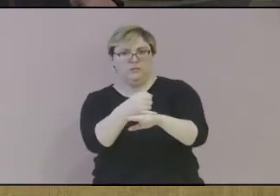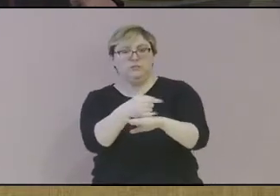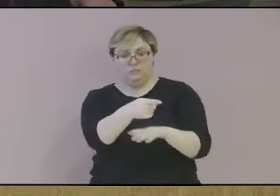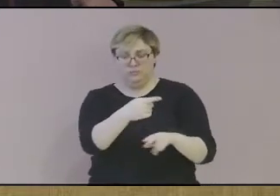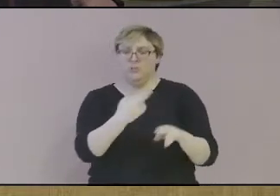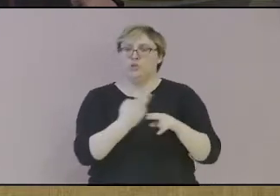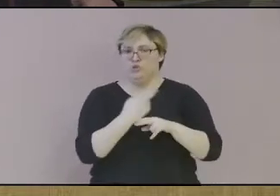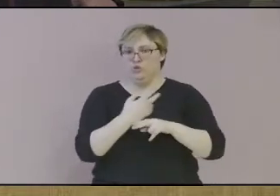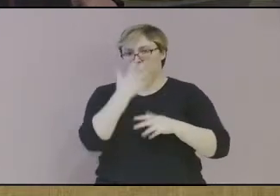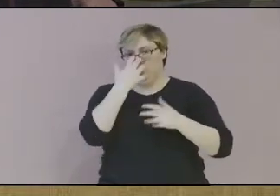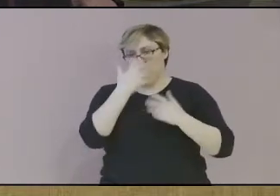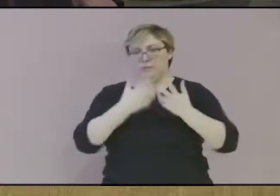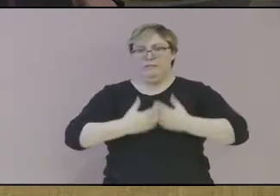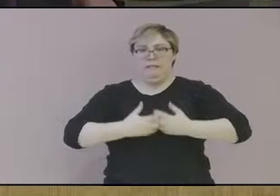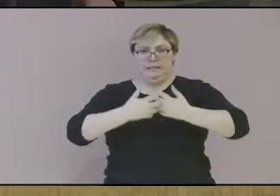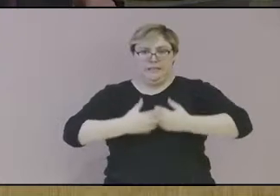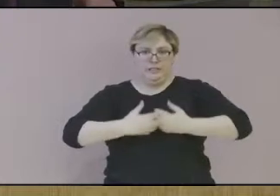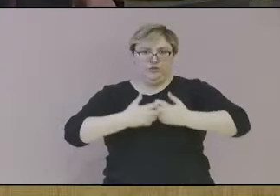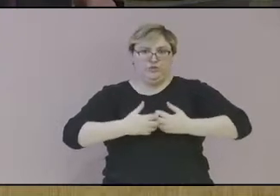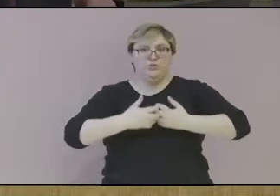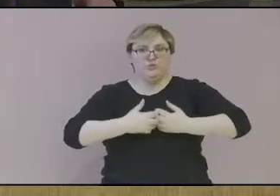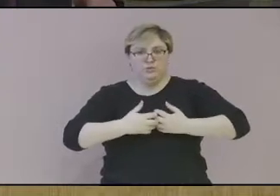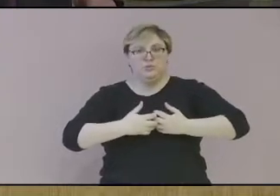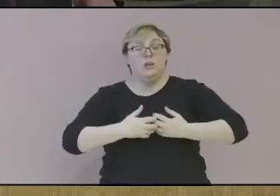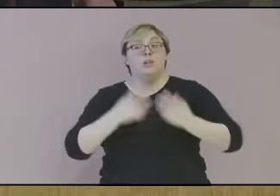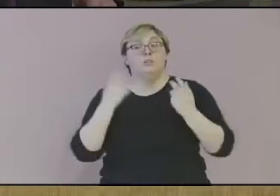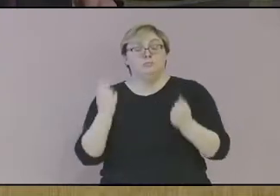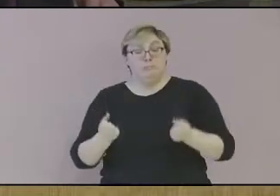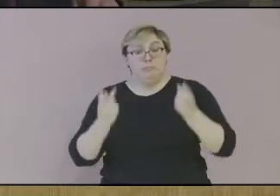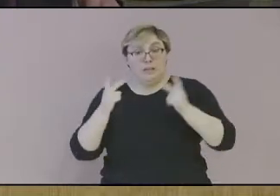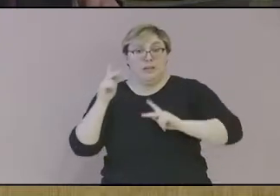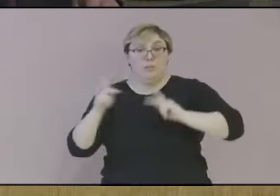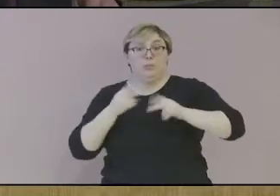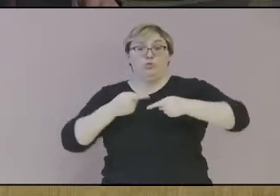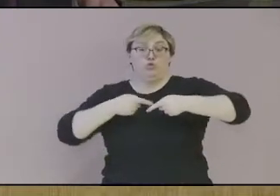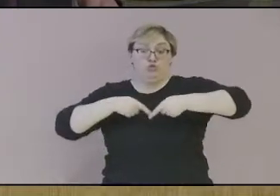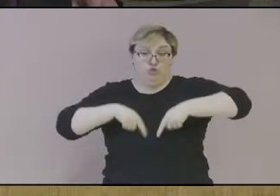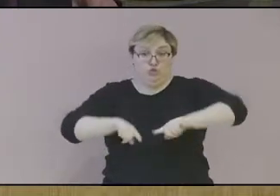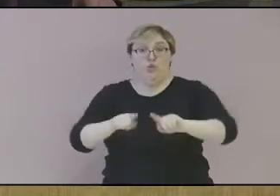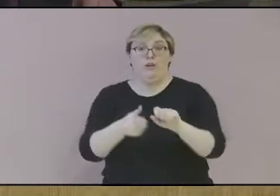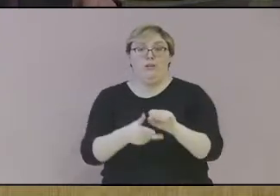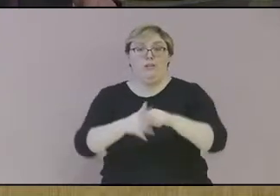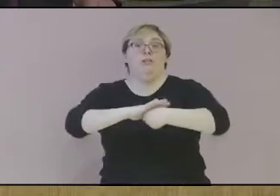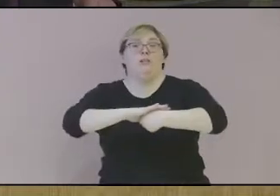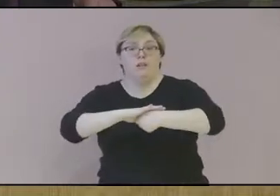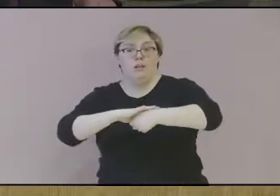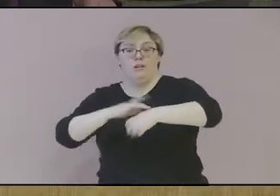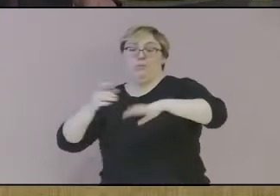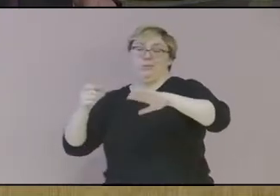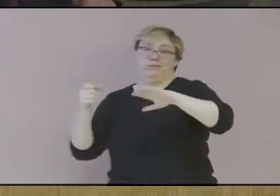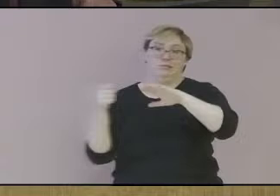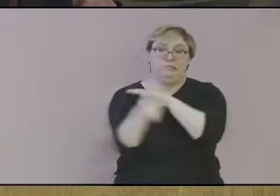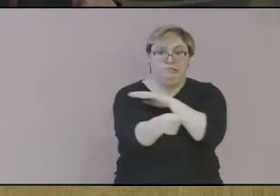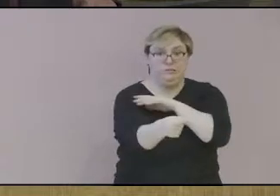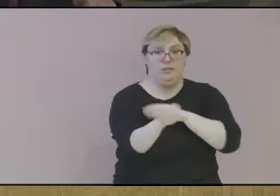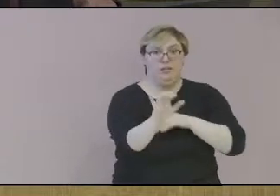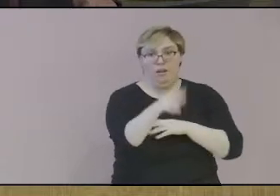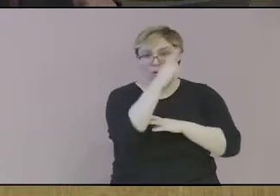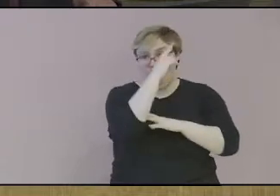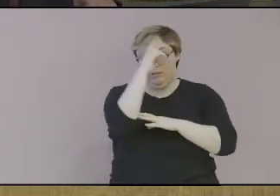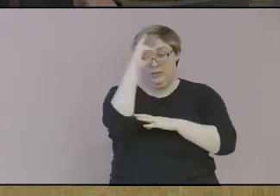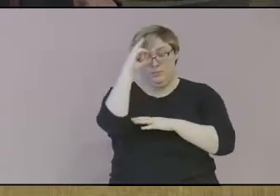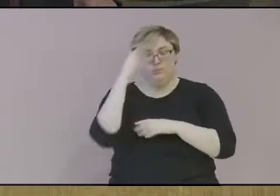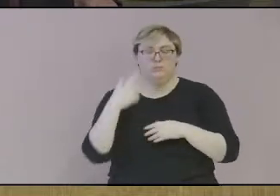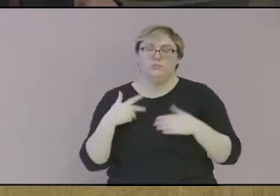There were a lot of people during COVID who were placed in Kohler. It's the most vulnerable population to COVID. There's a wonderful documentary created by